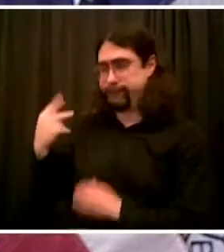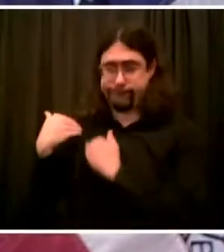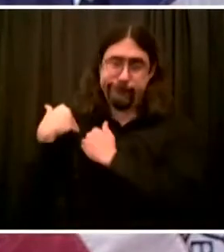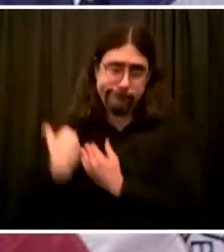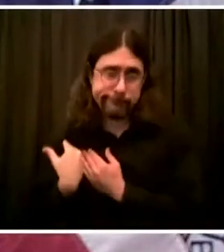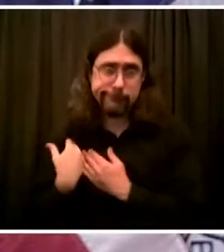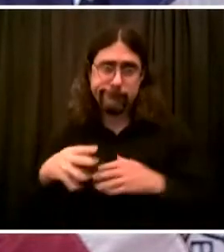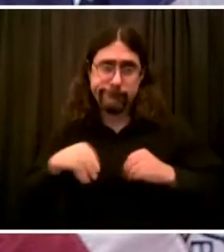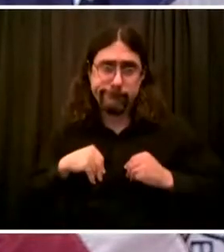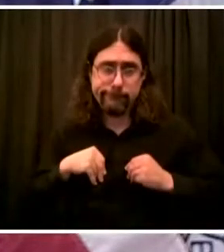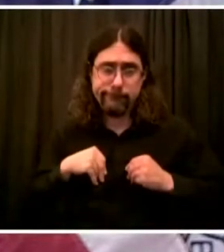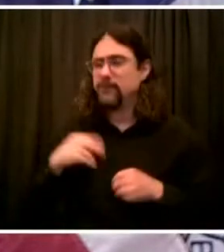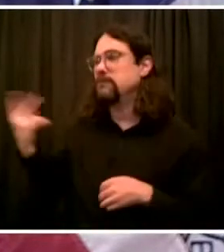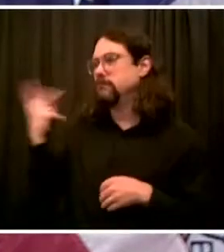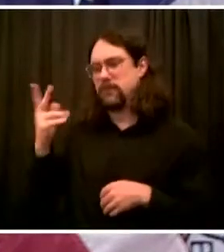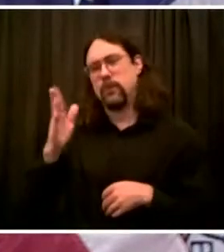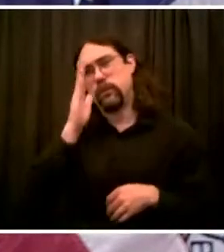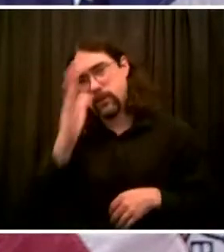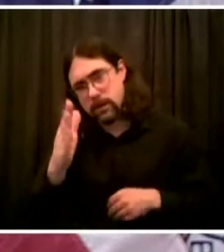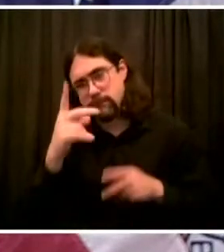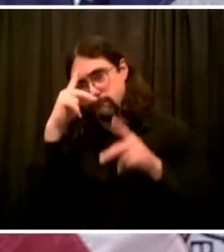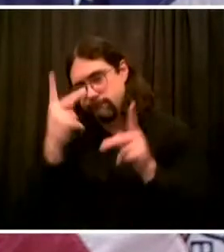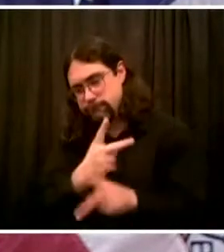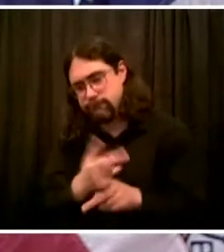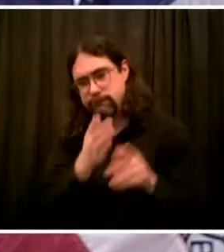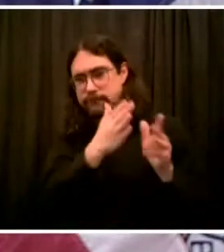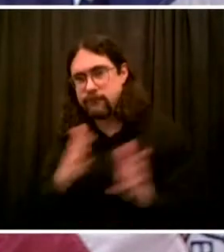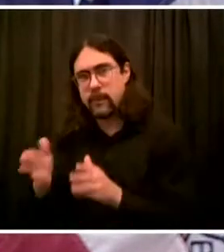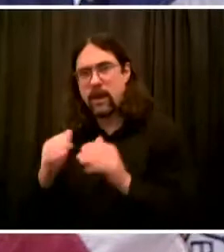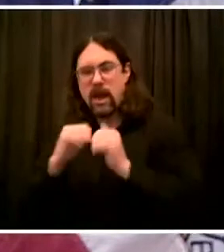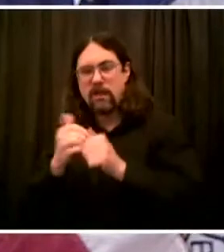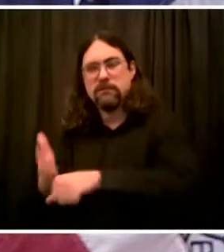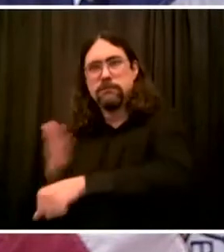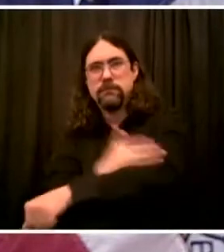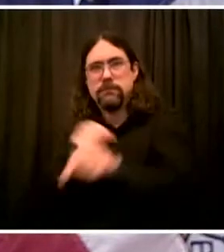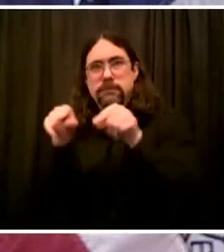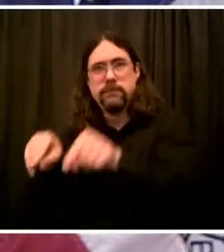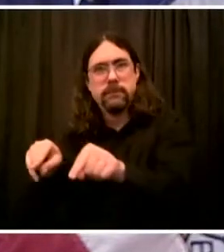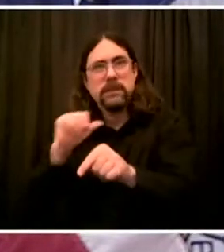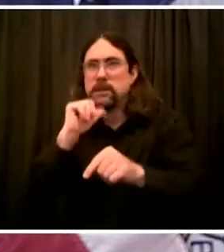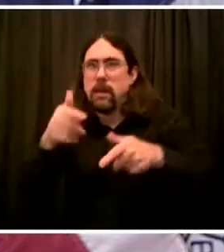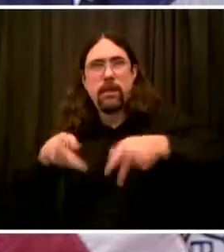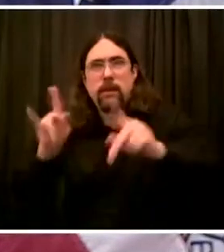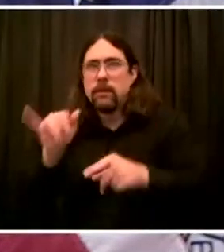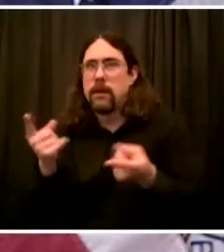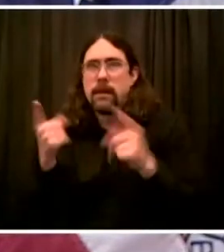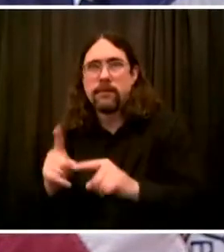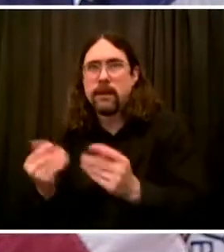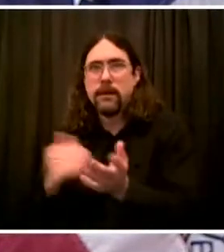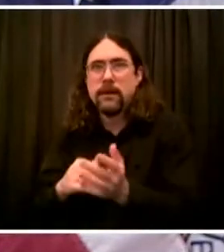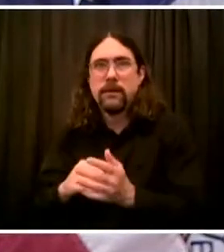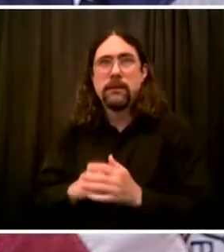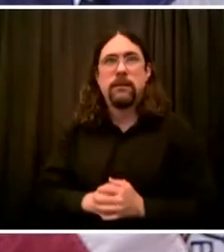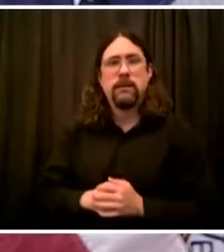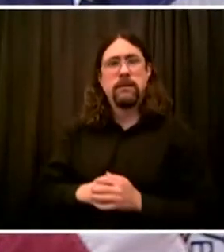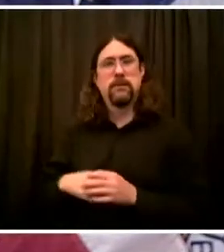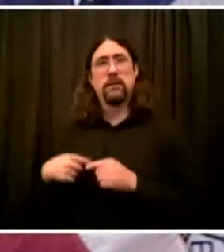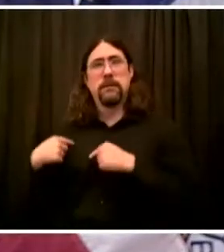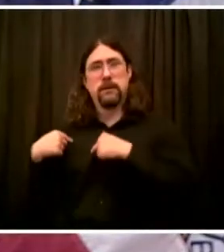we had to do everything we've done for the last 6+ years in changing our department and making it have a closer relationship with the communities, and